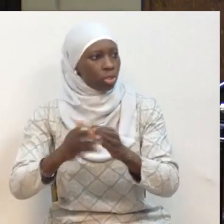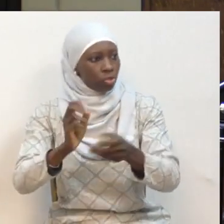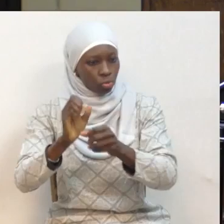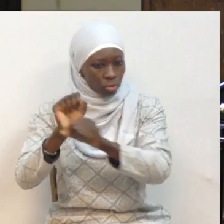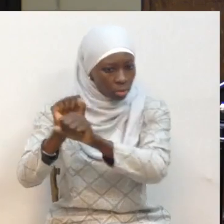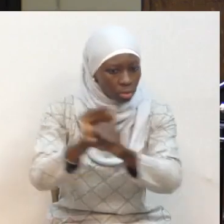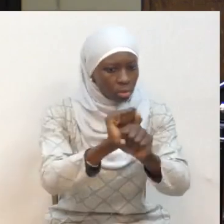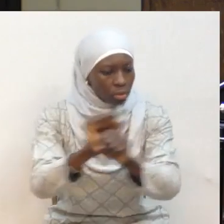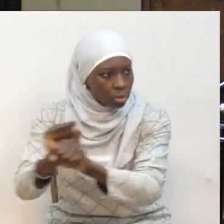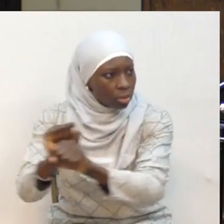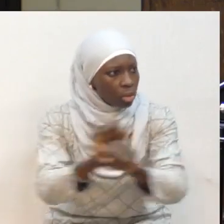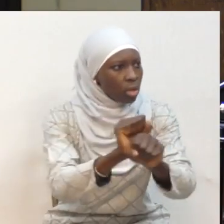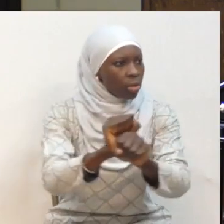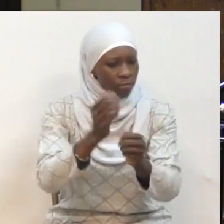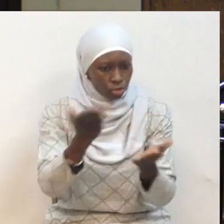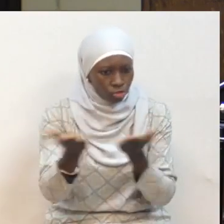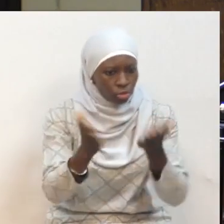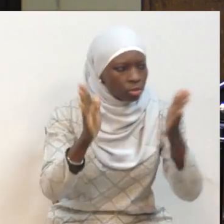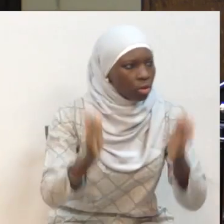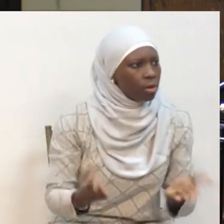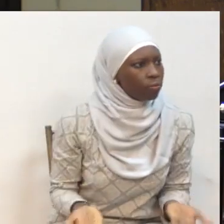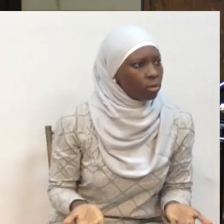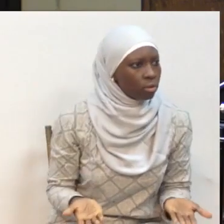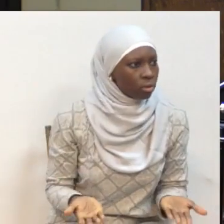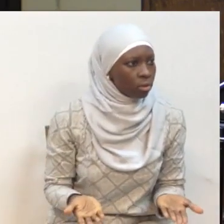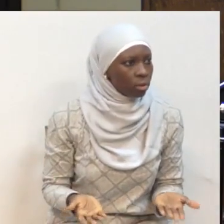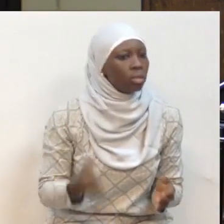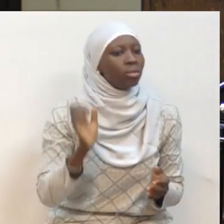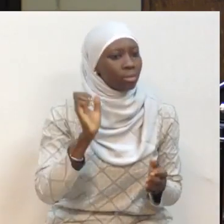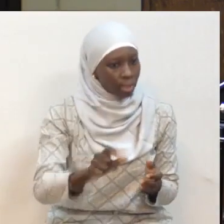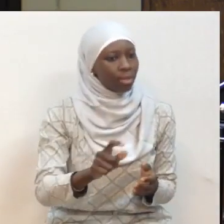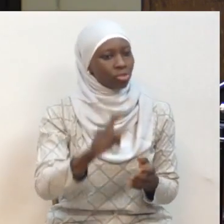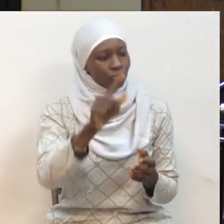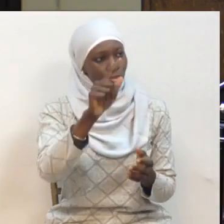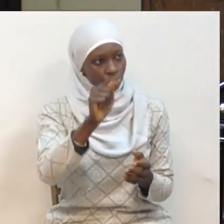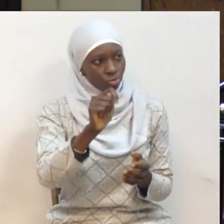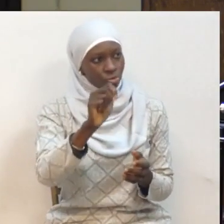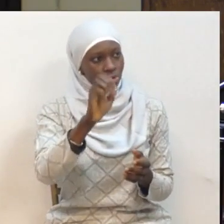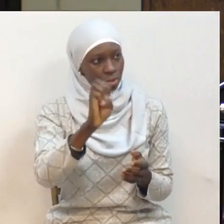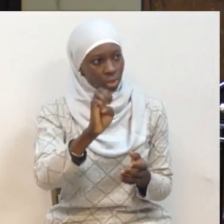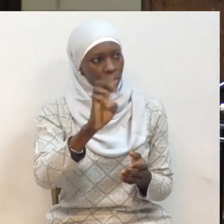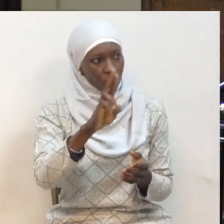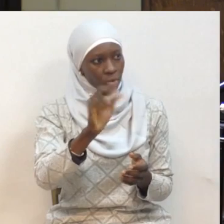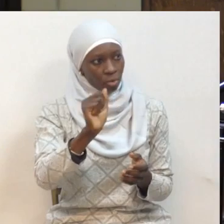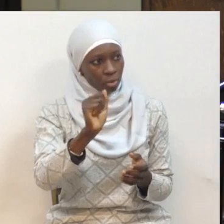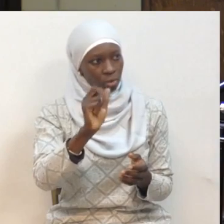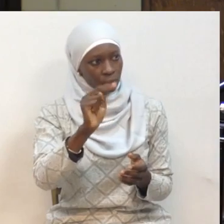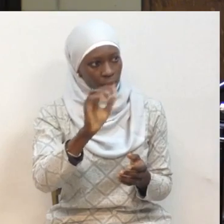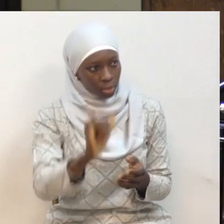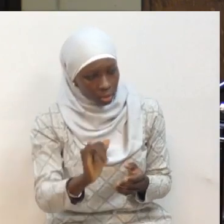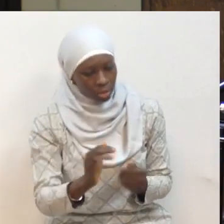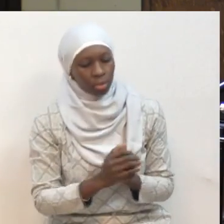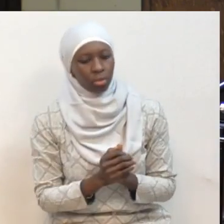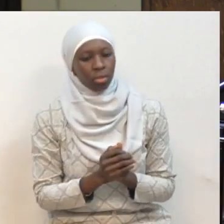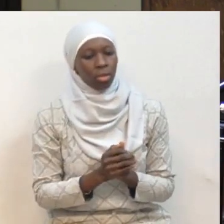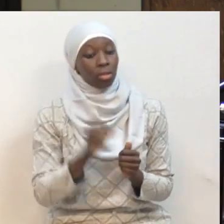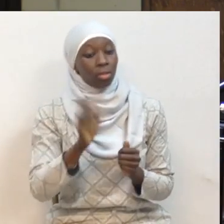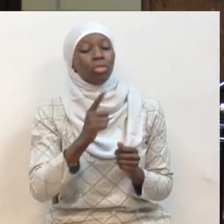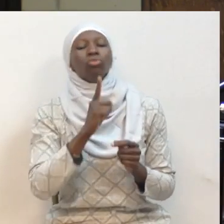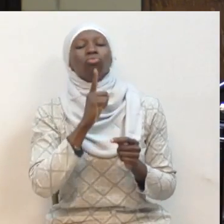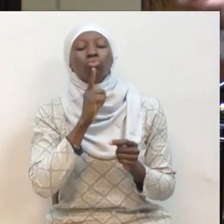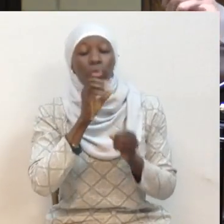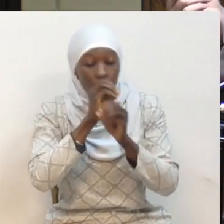servants? But this is tyranny in its epic, and it is the clear opposite and contrast